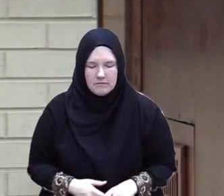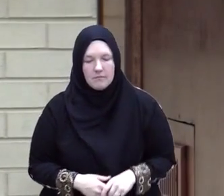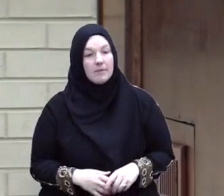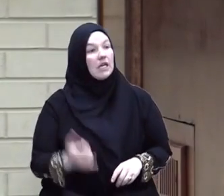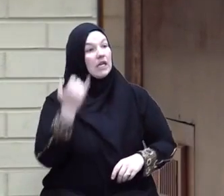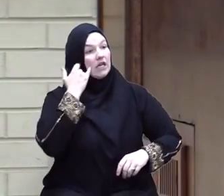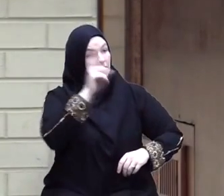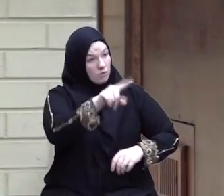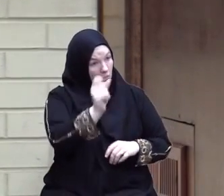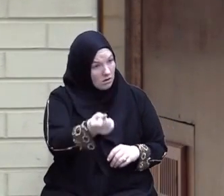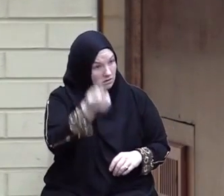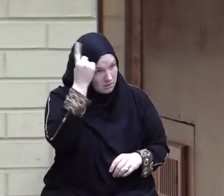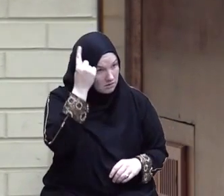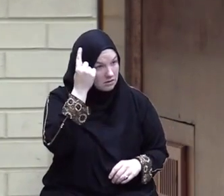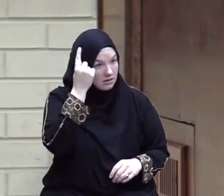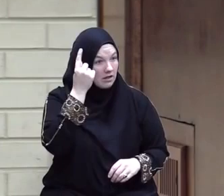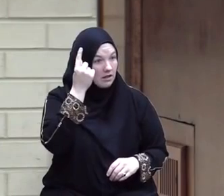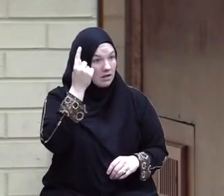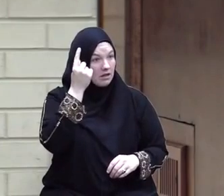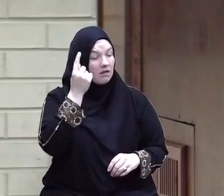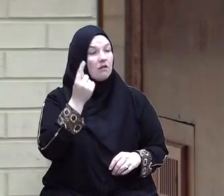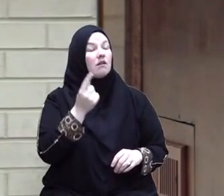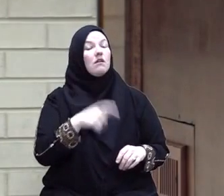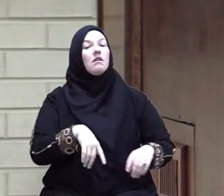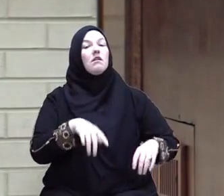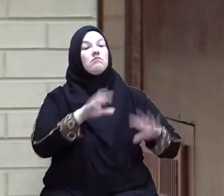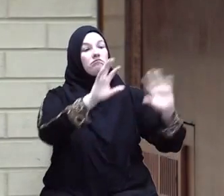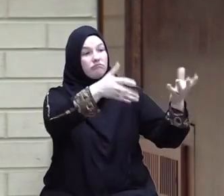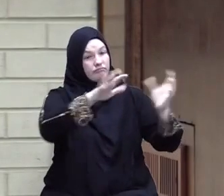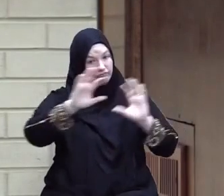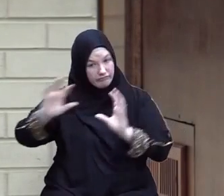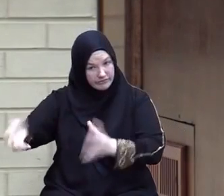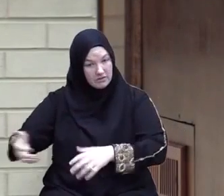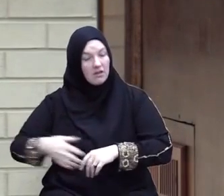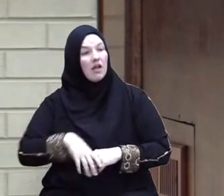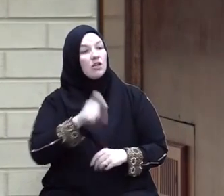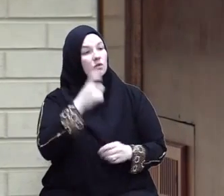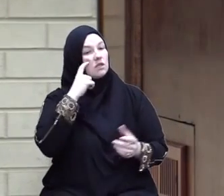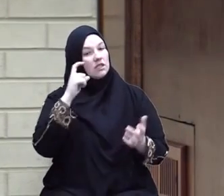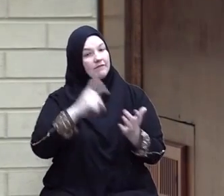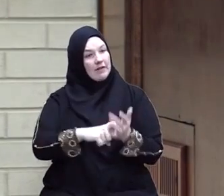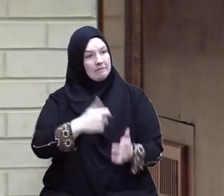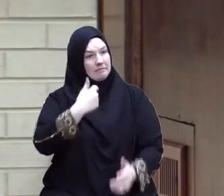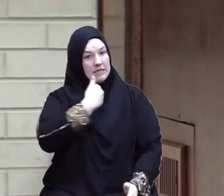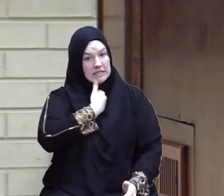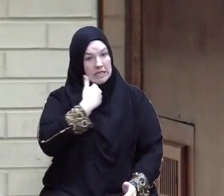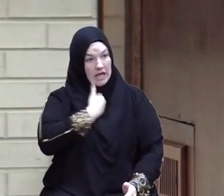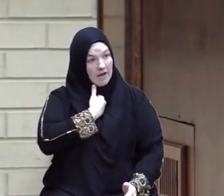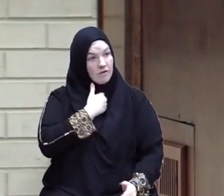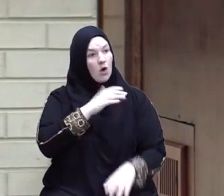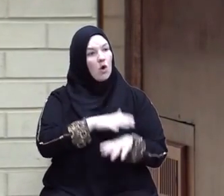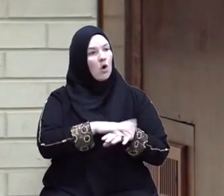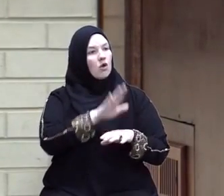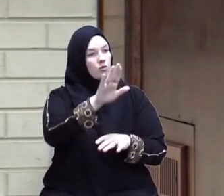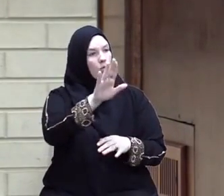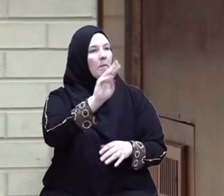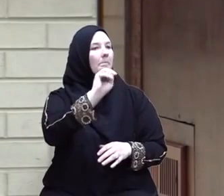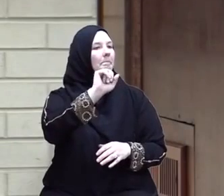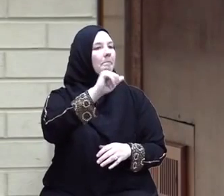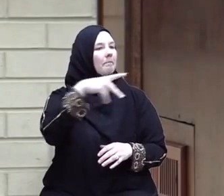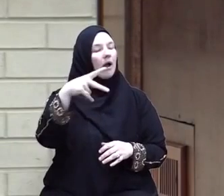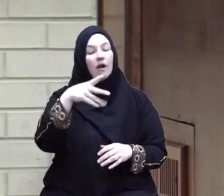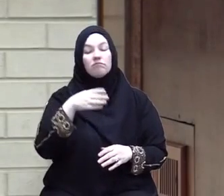If you understand those three classifications and you can identify yourself on the spiritual map with